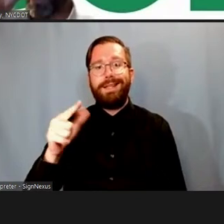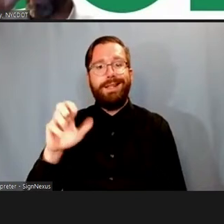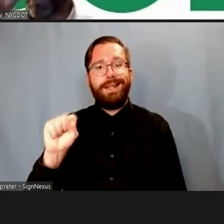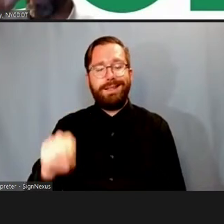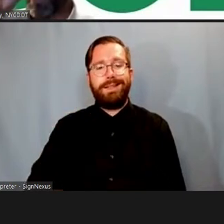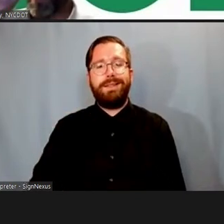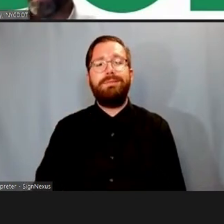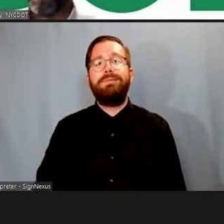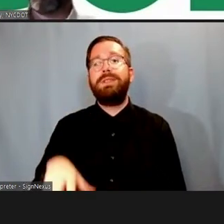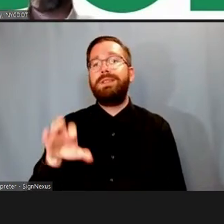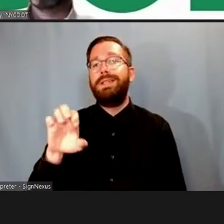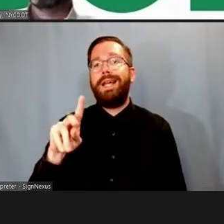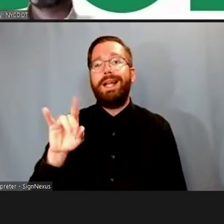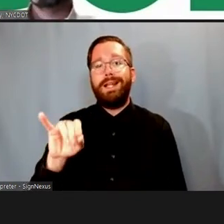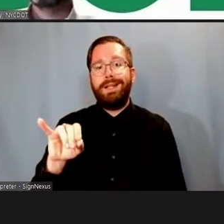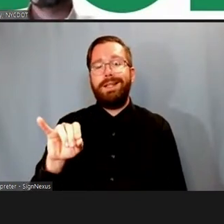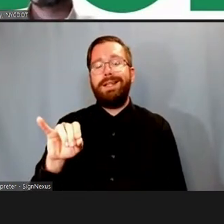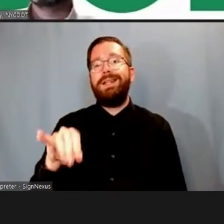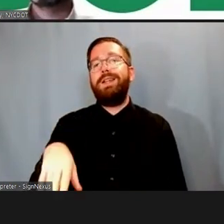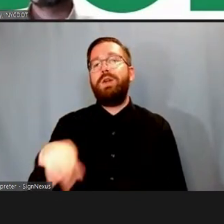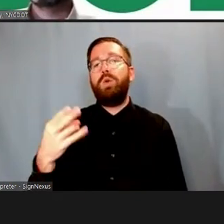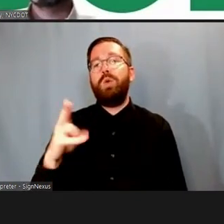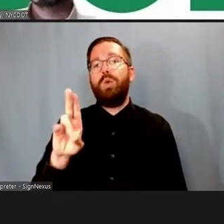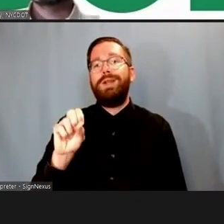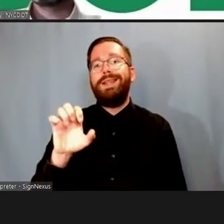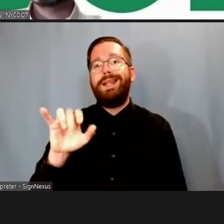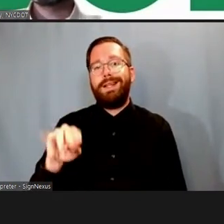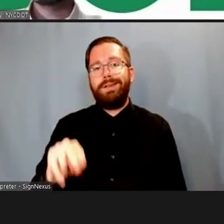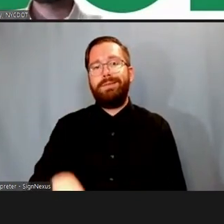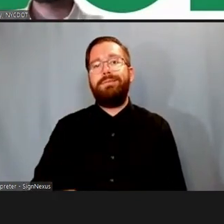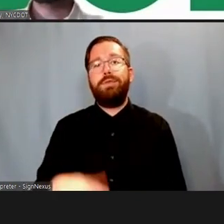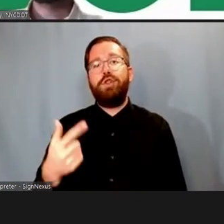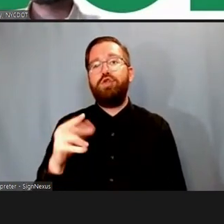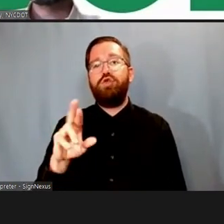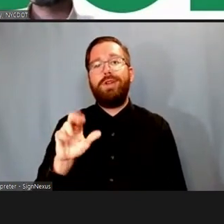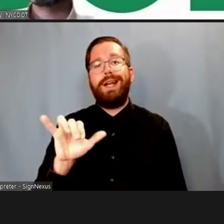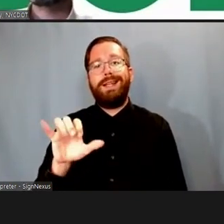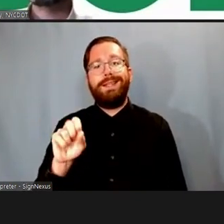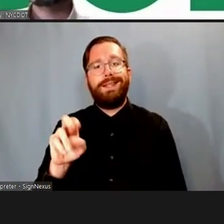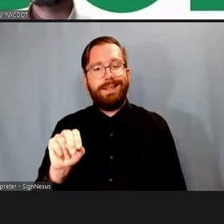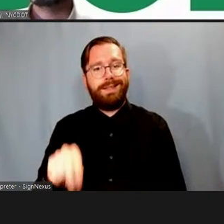m.d hussein grayson paris